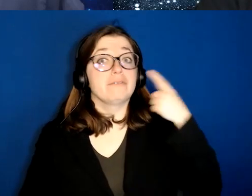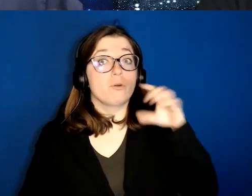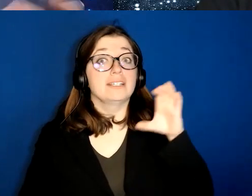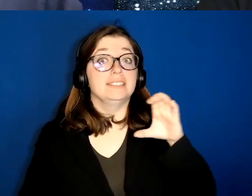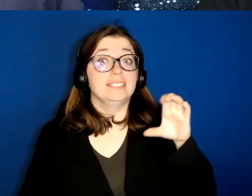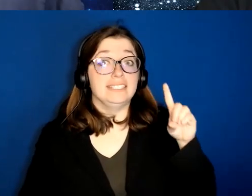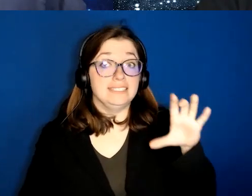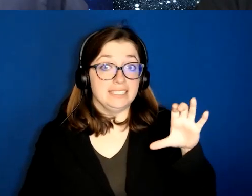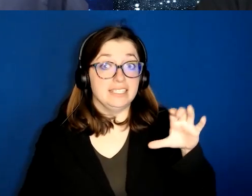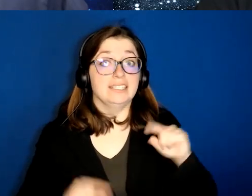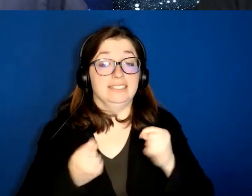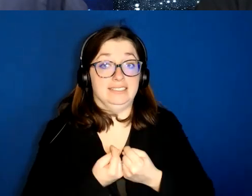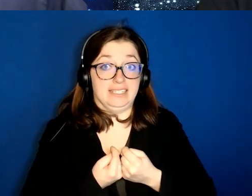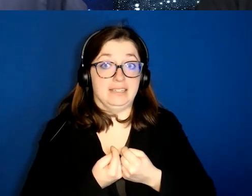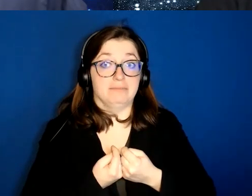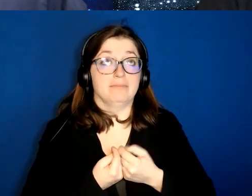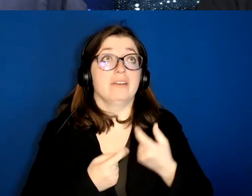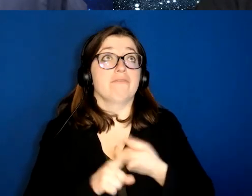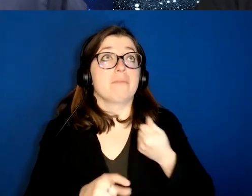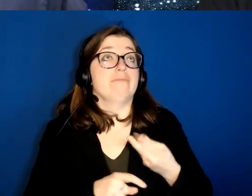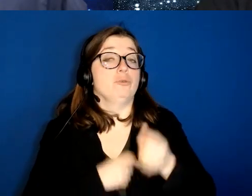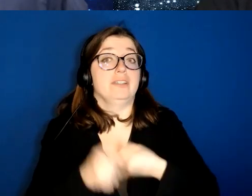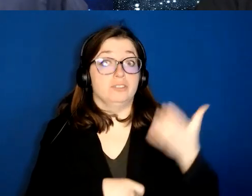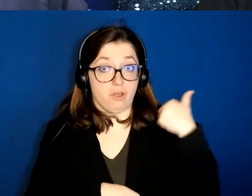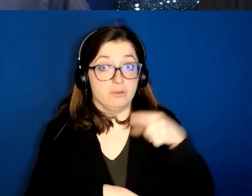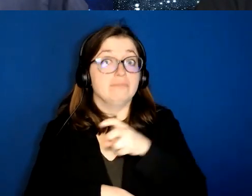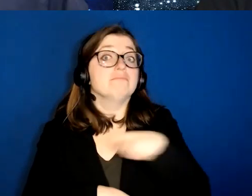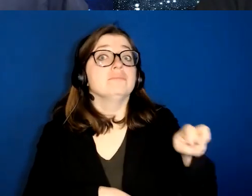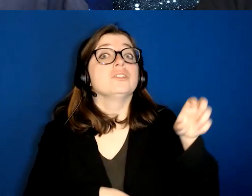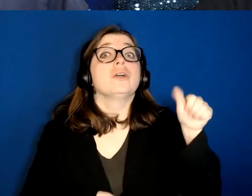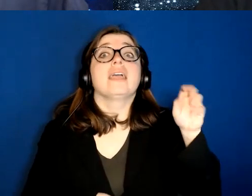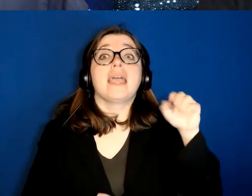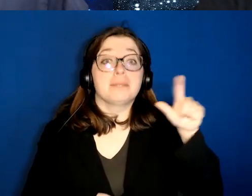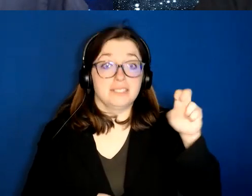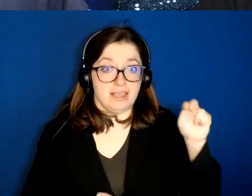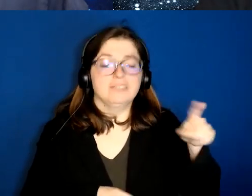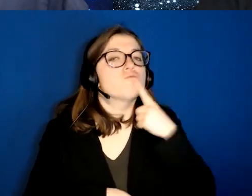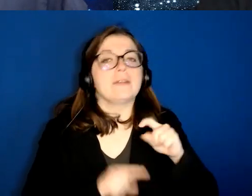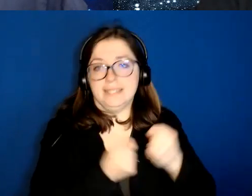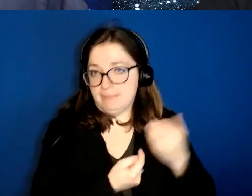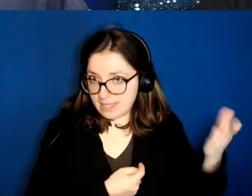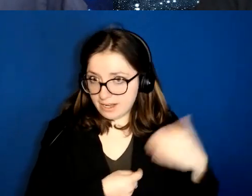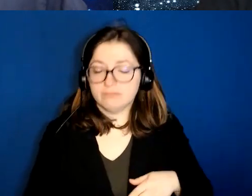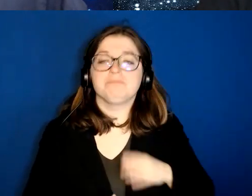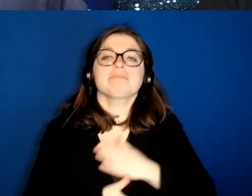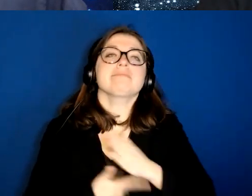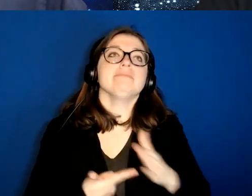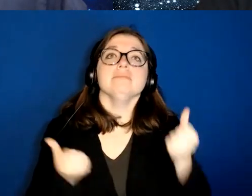team from a few years ago went to Amazon and is a red teamer there. There are a lot of